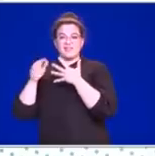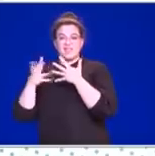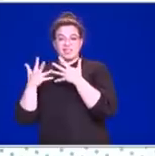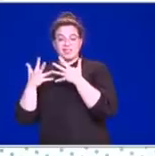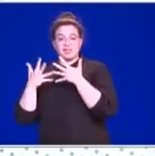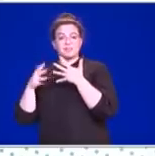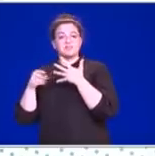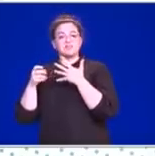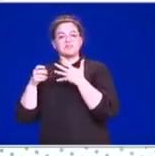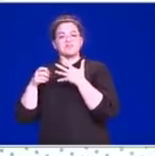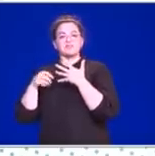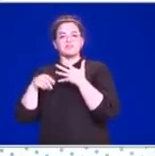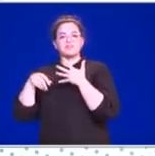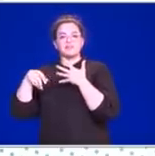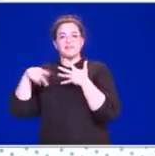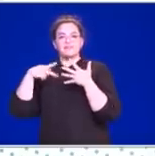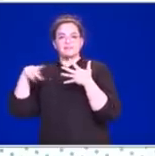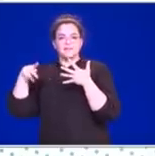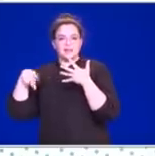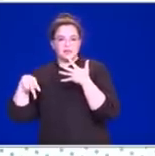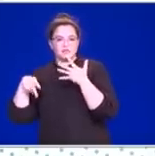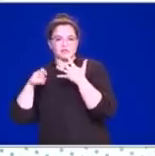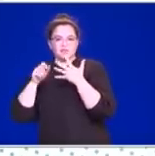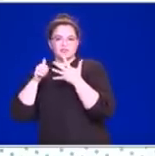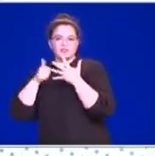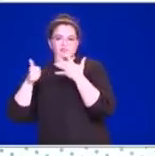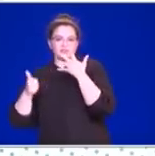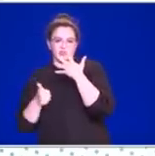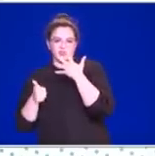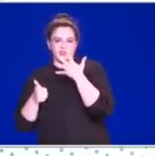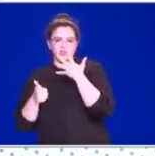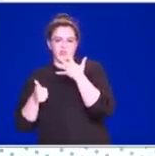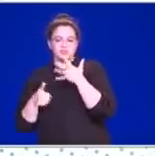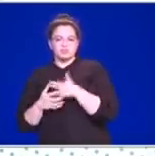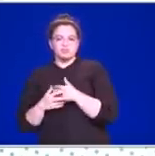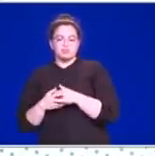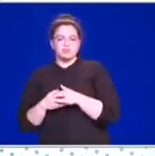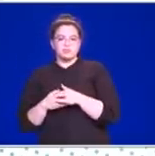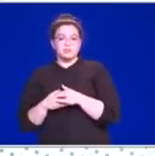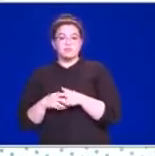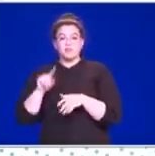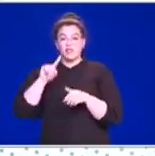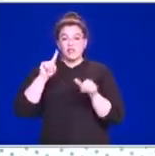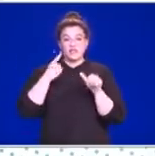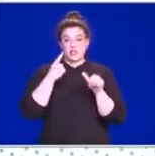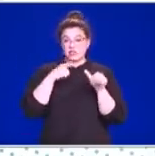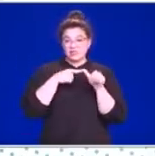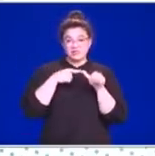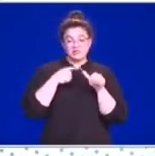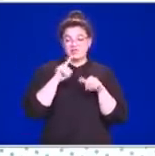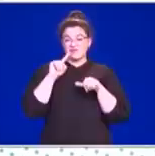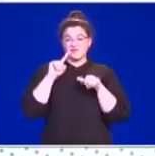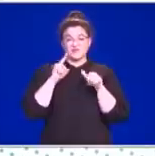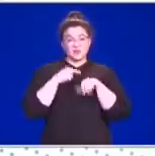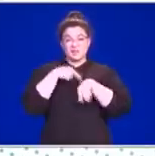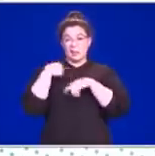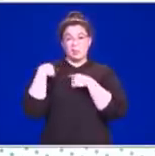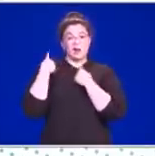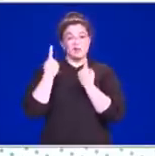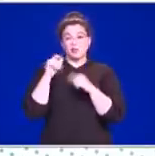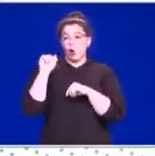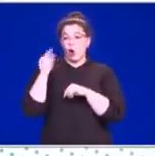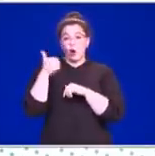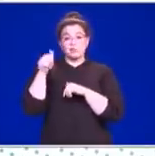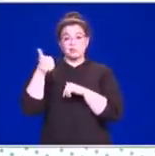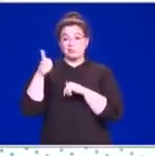spots with Philadelphia, which moved down from 5th to 6th. For the first time ever in a decennial census, all 10